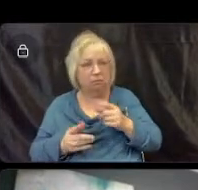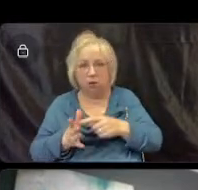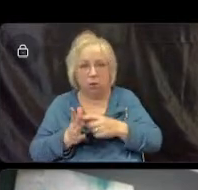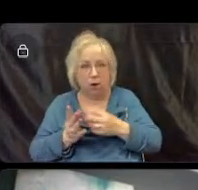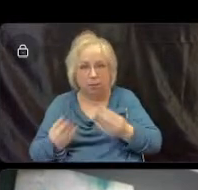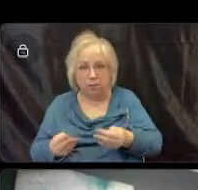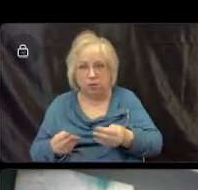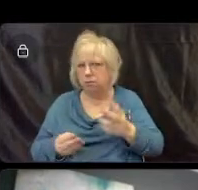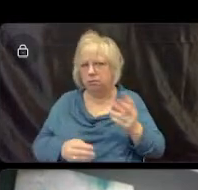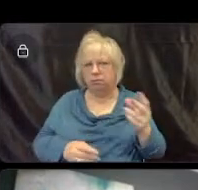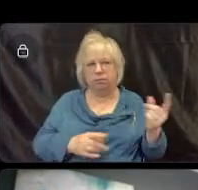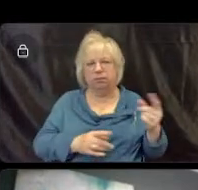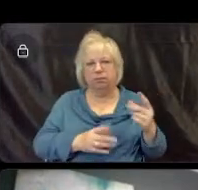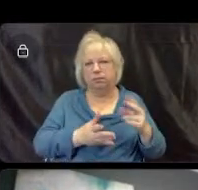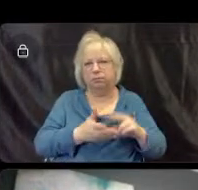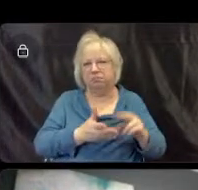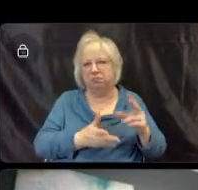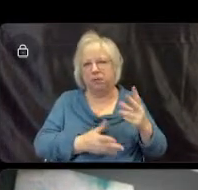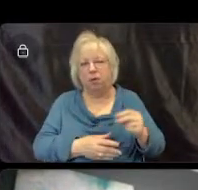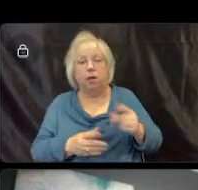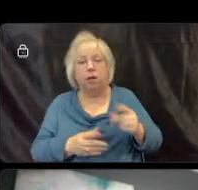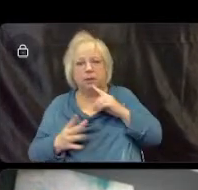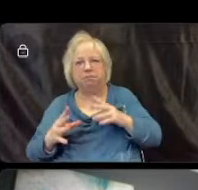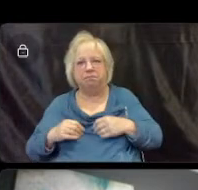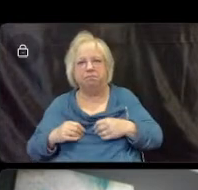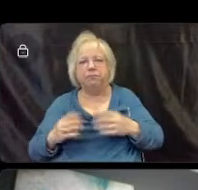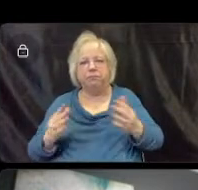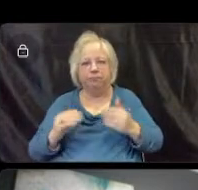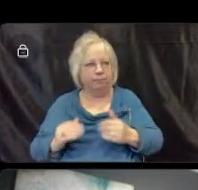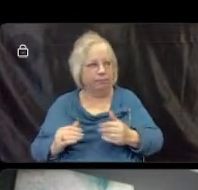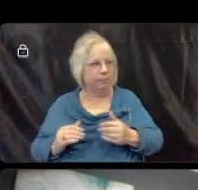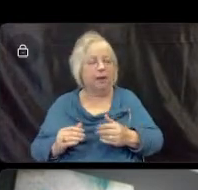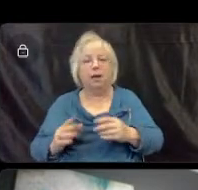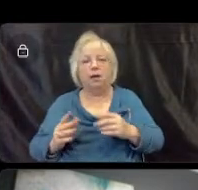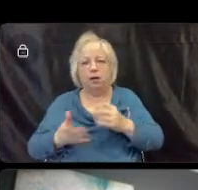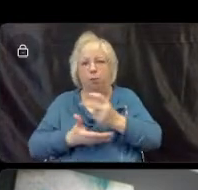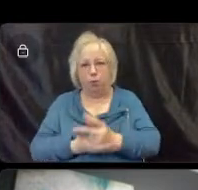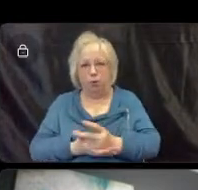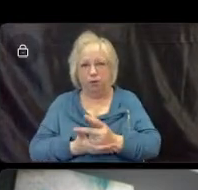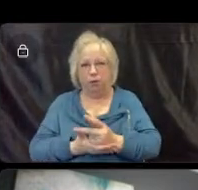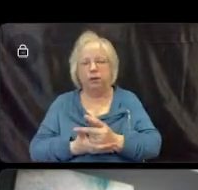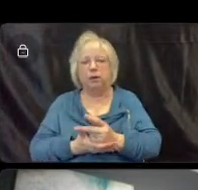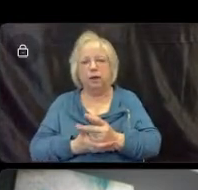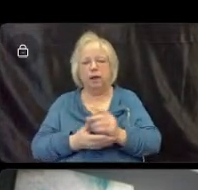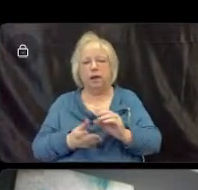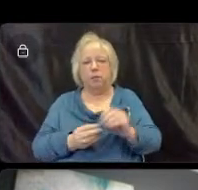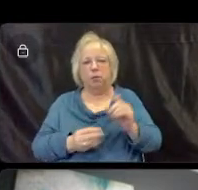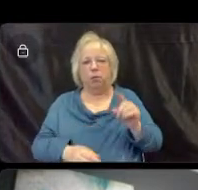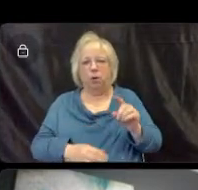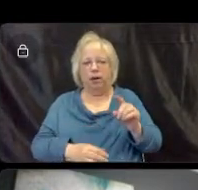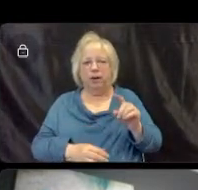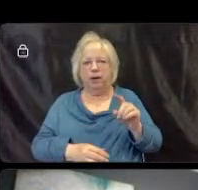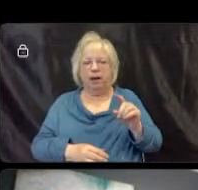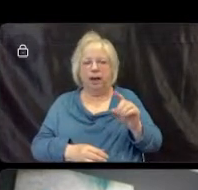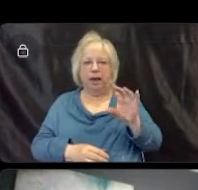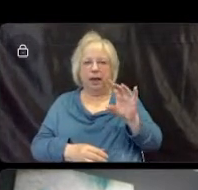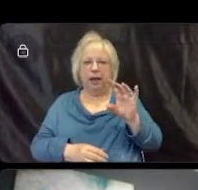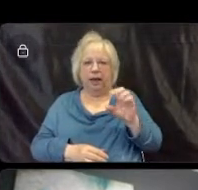No. Okay, accept it. Okay, next are the items on consent approval. Item number 1, file number